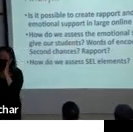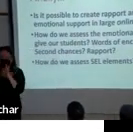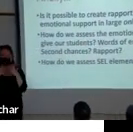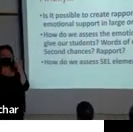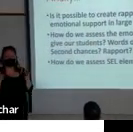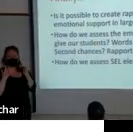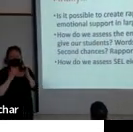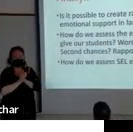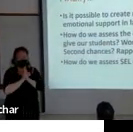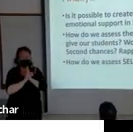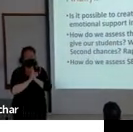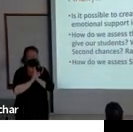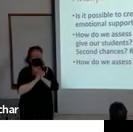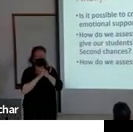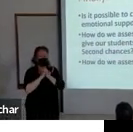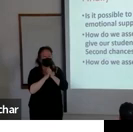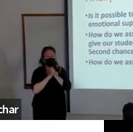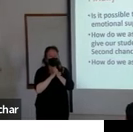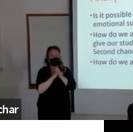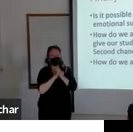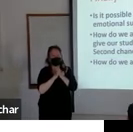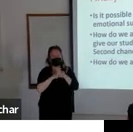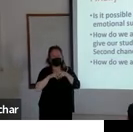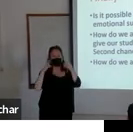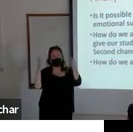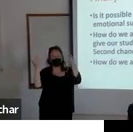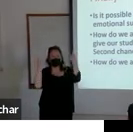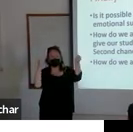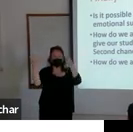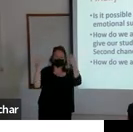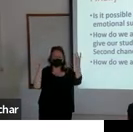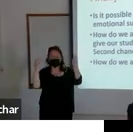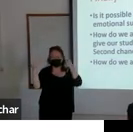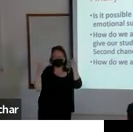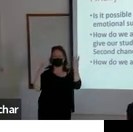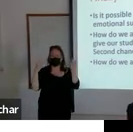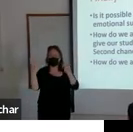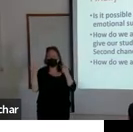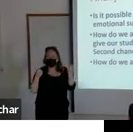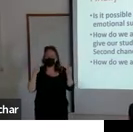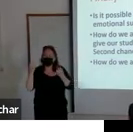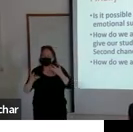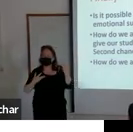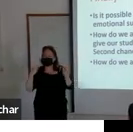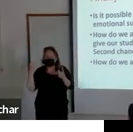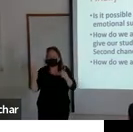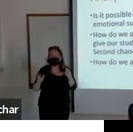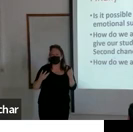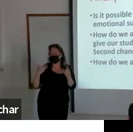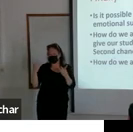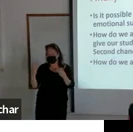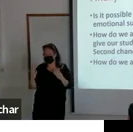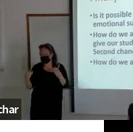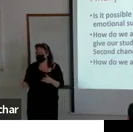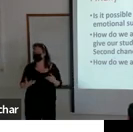had, that I learned so much from, the question is really, how do we merge the SEL, the